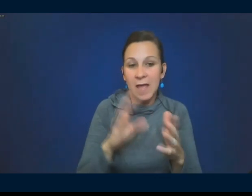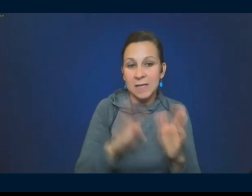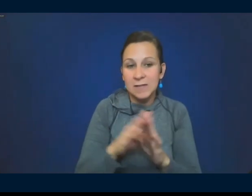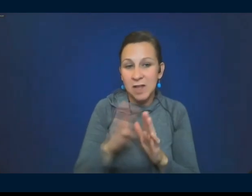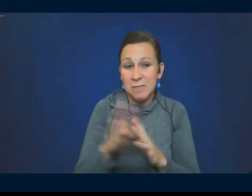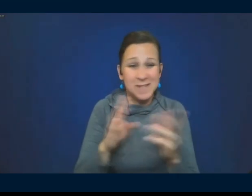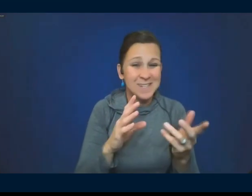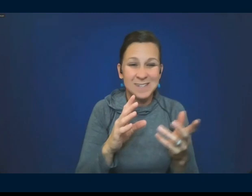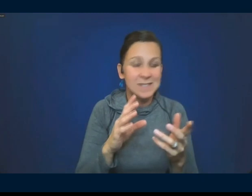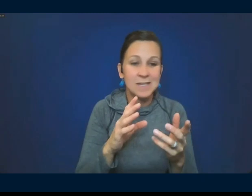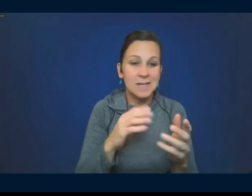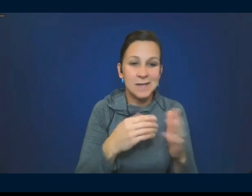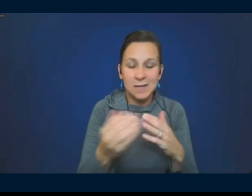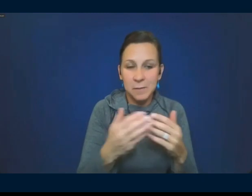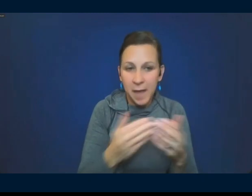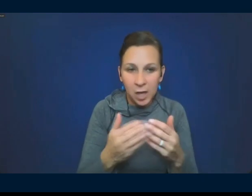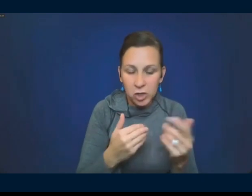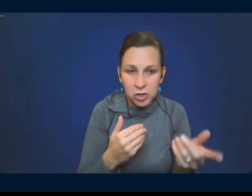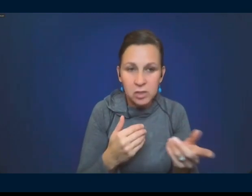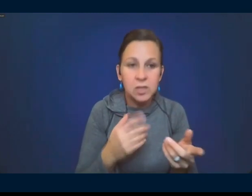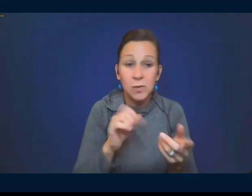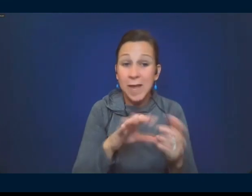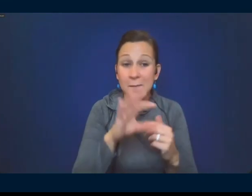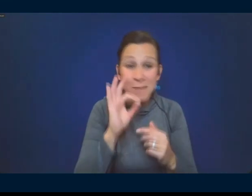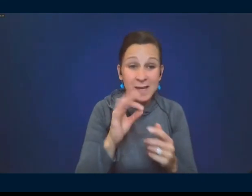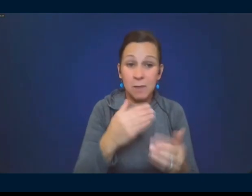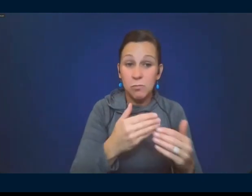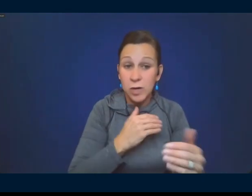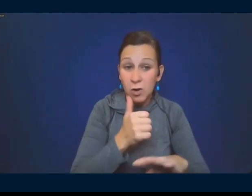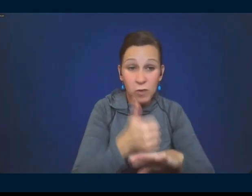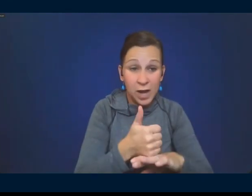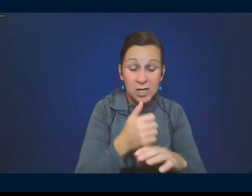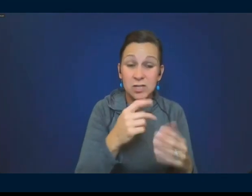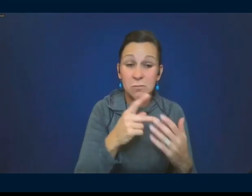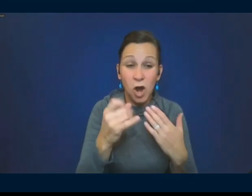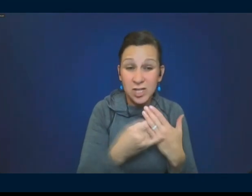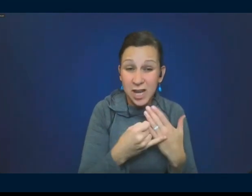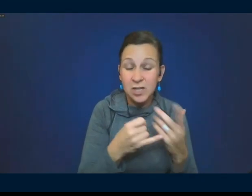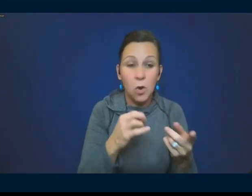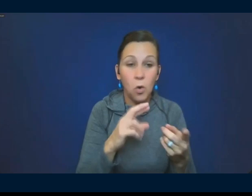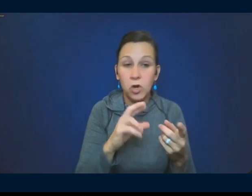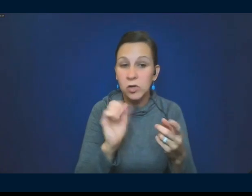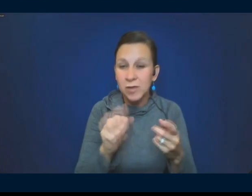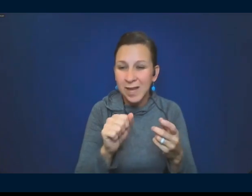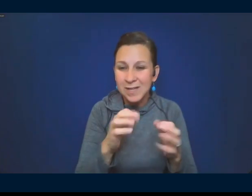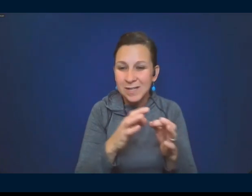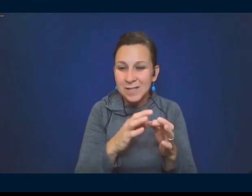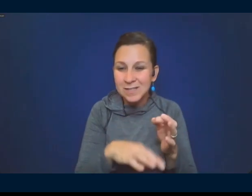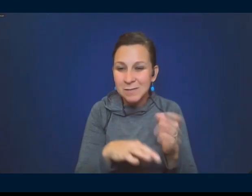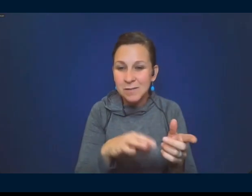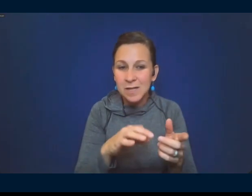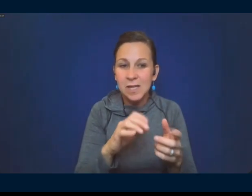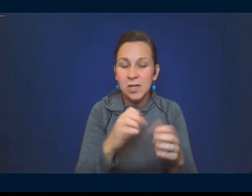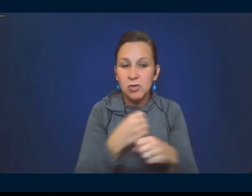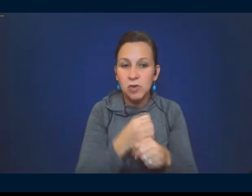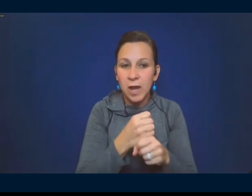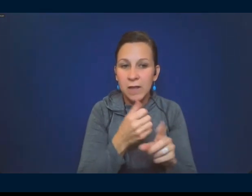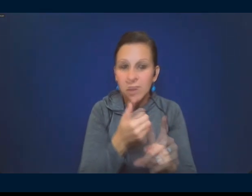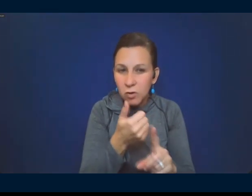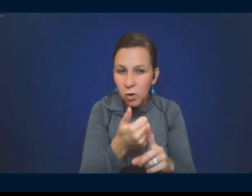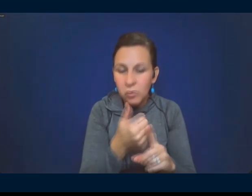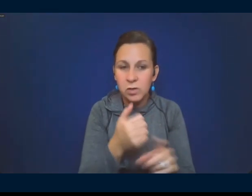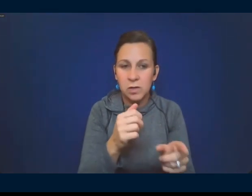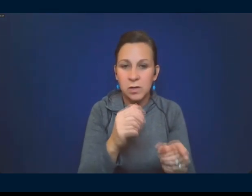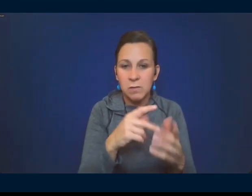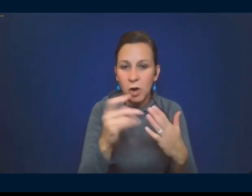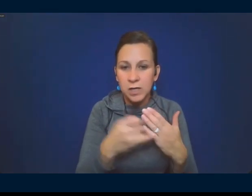matter, okay? Students can pick a prearranged project, or they can simply create their own de novo project based